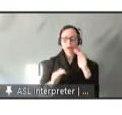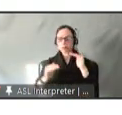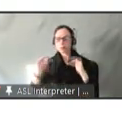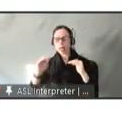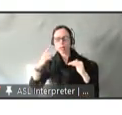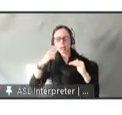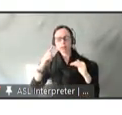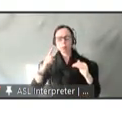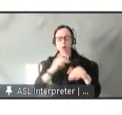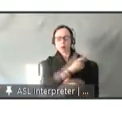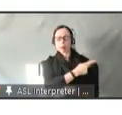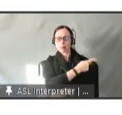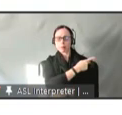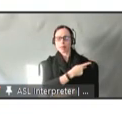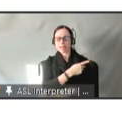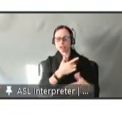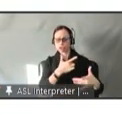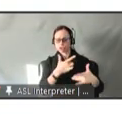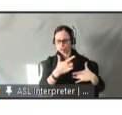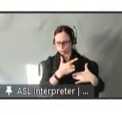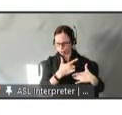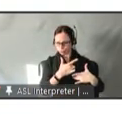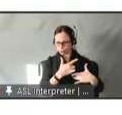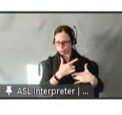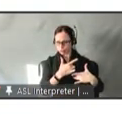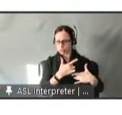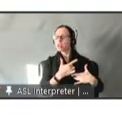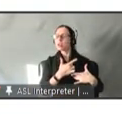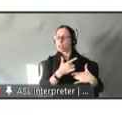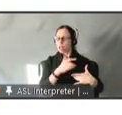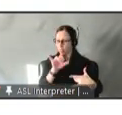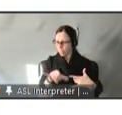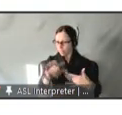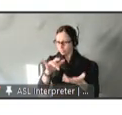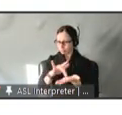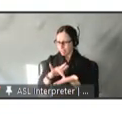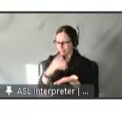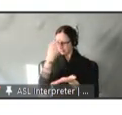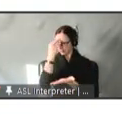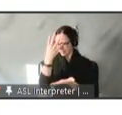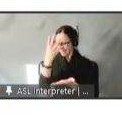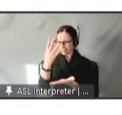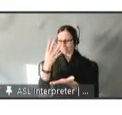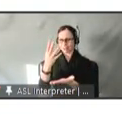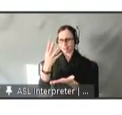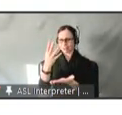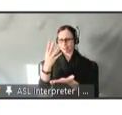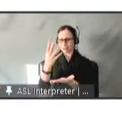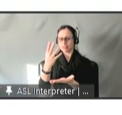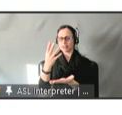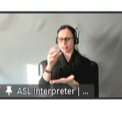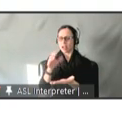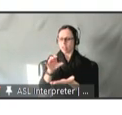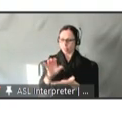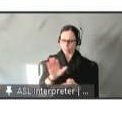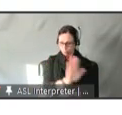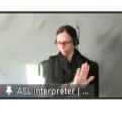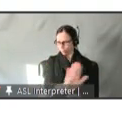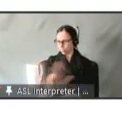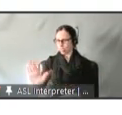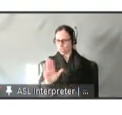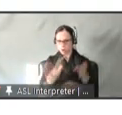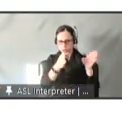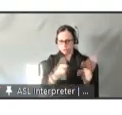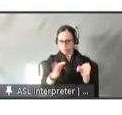patient concerns and the fact that this is sensitive medical data belonging to individuals. There needs to be a